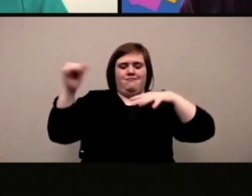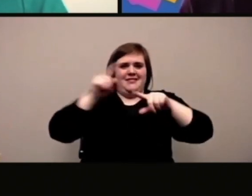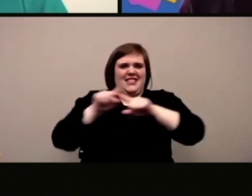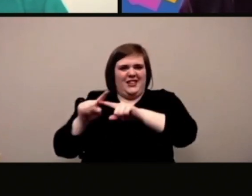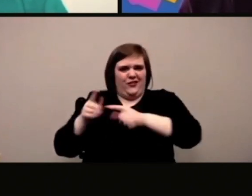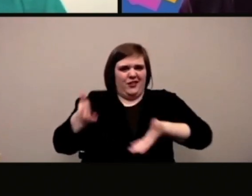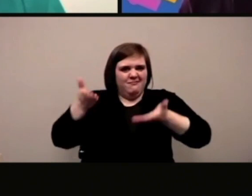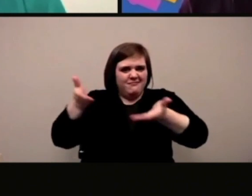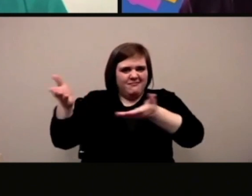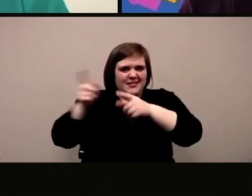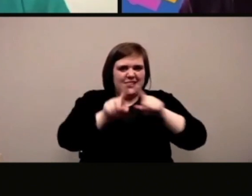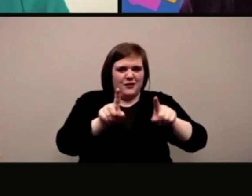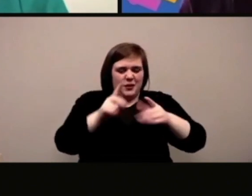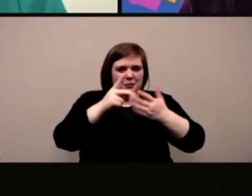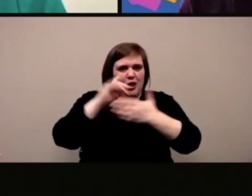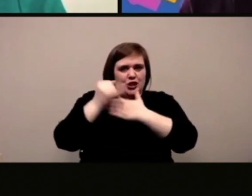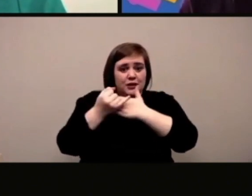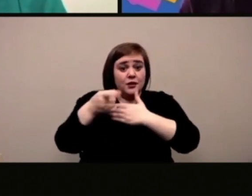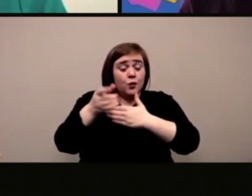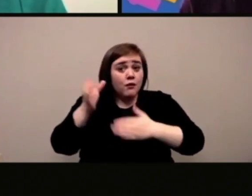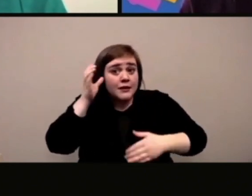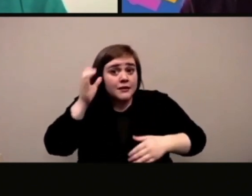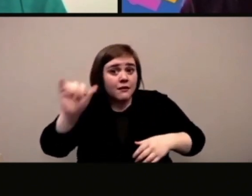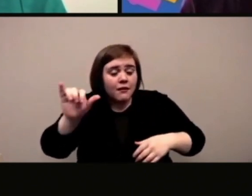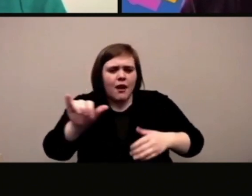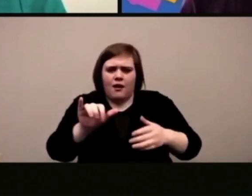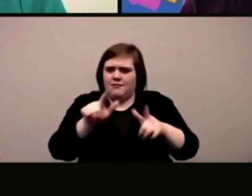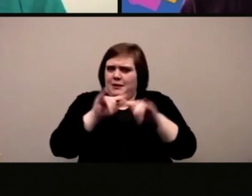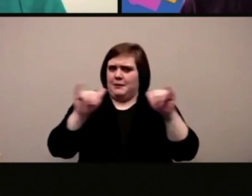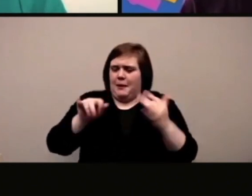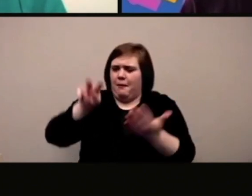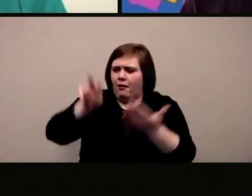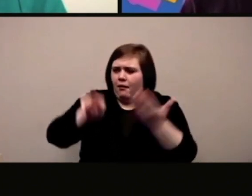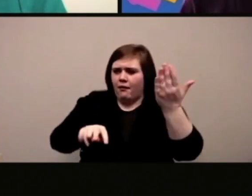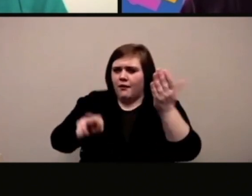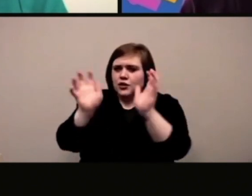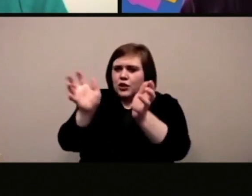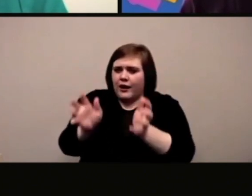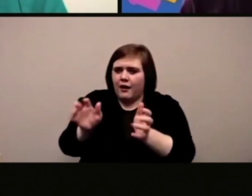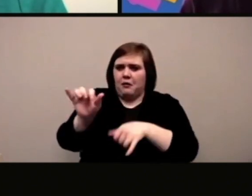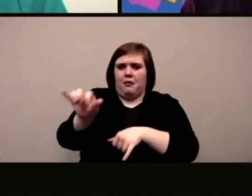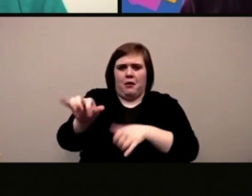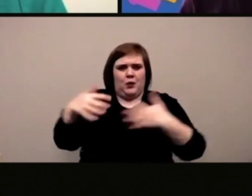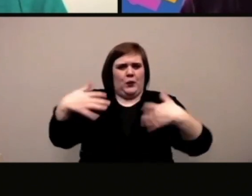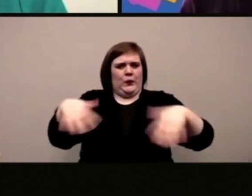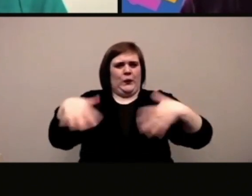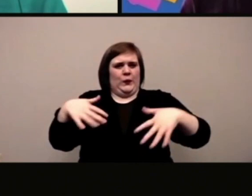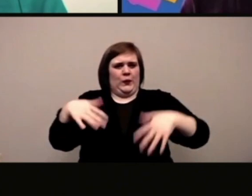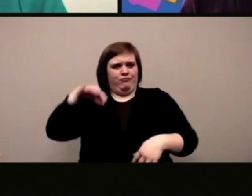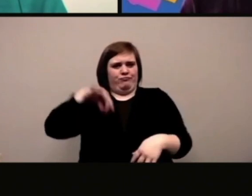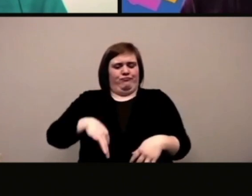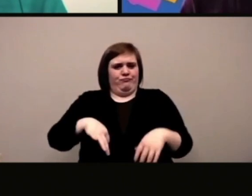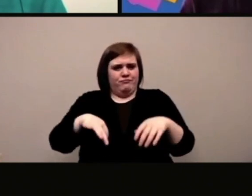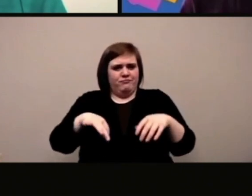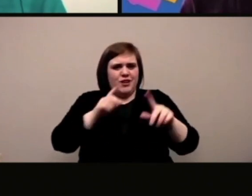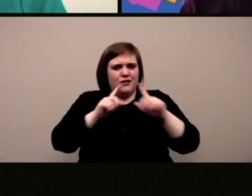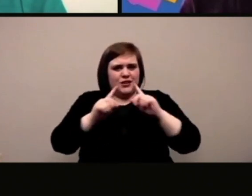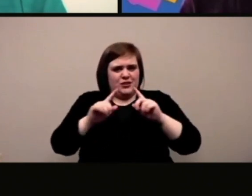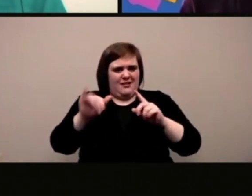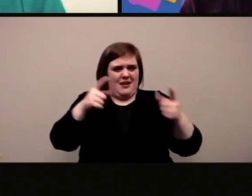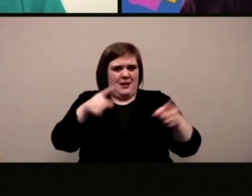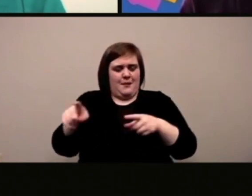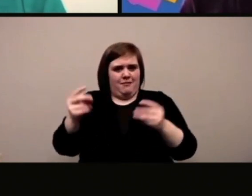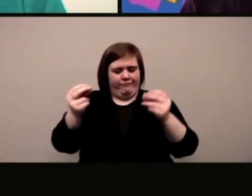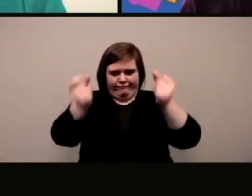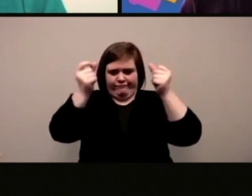as you're listening to us, please look at the chat as well, because this it's worthwhile conversations that are happening in real time